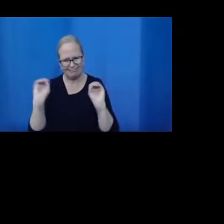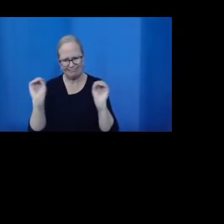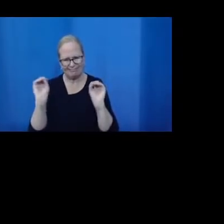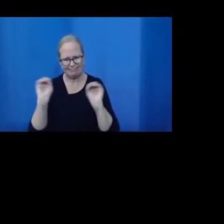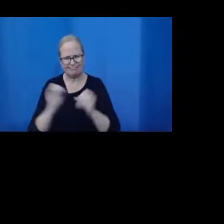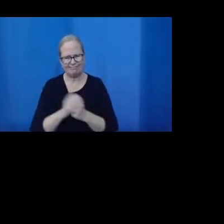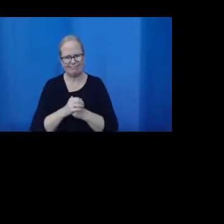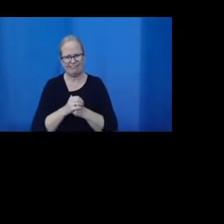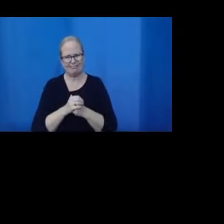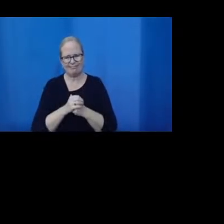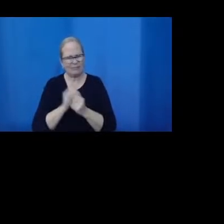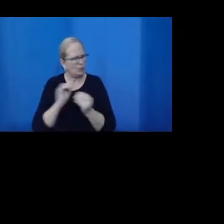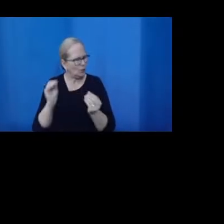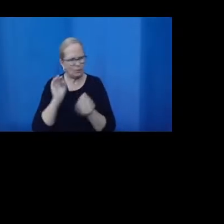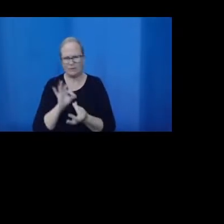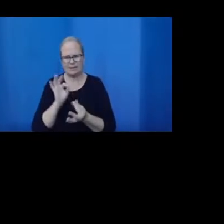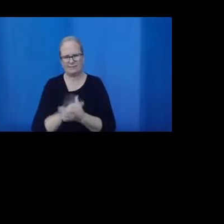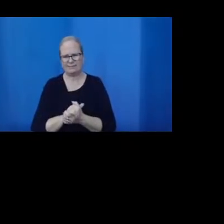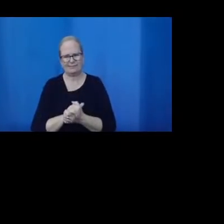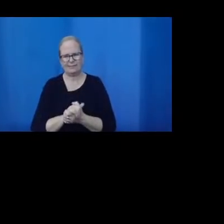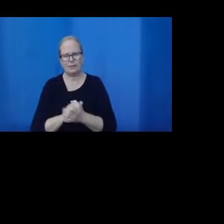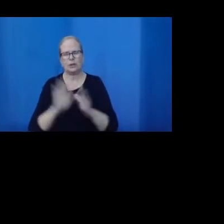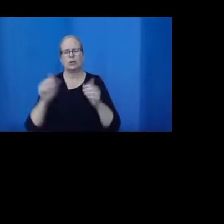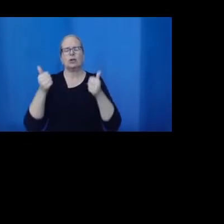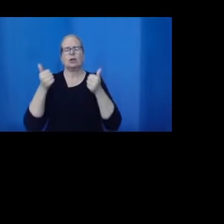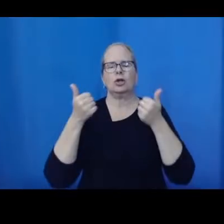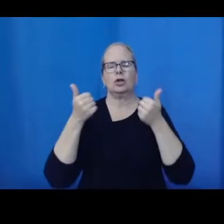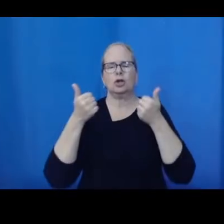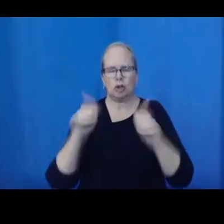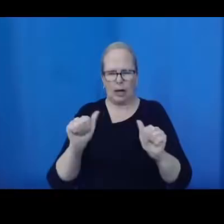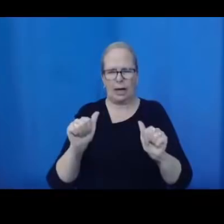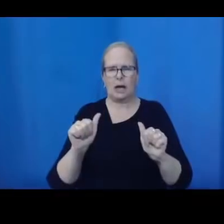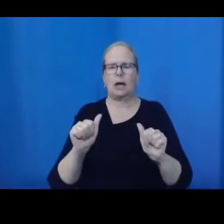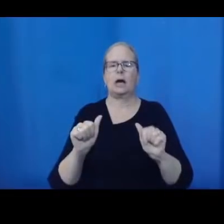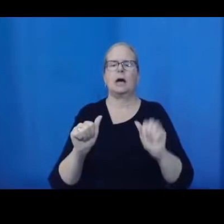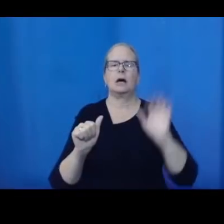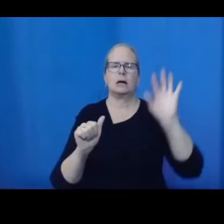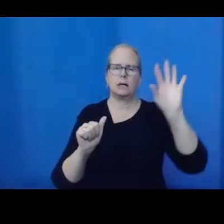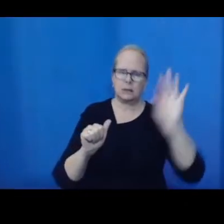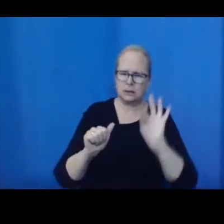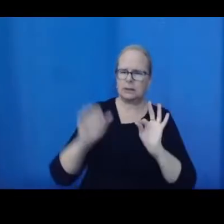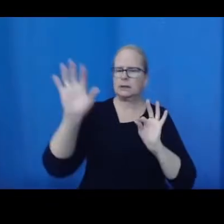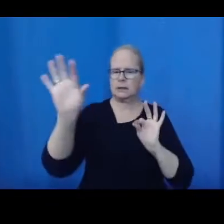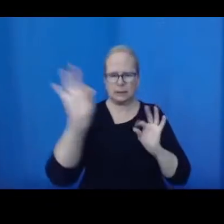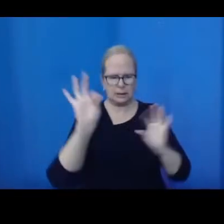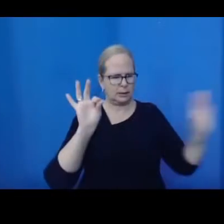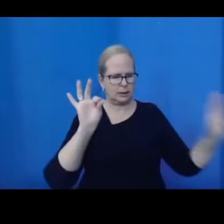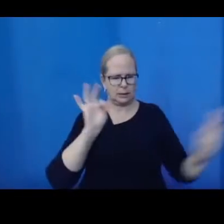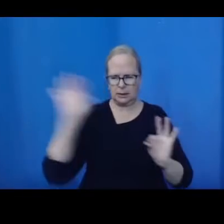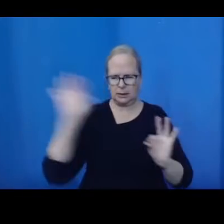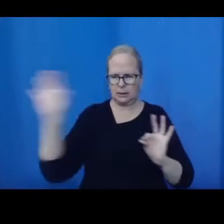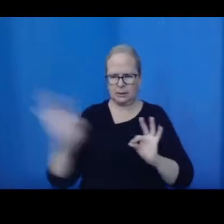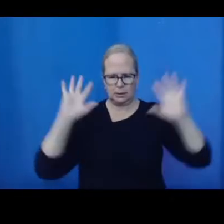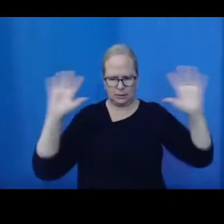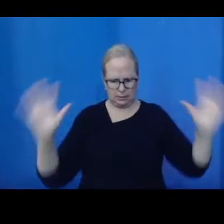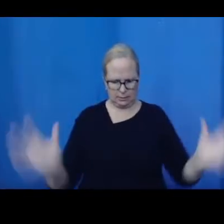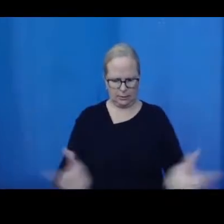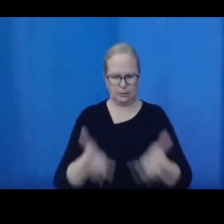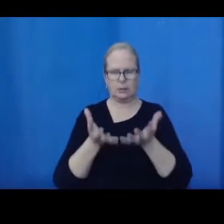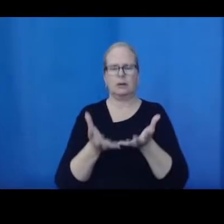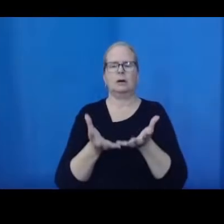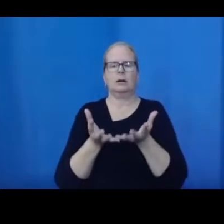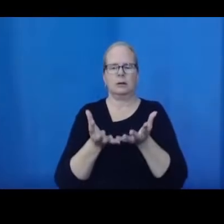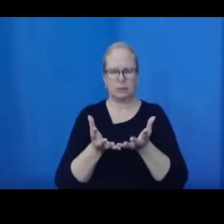amongst all of this, bring us a sense of normalcy, bring us a sense of community, of